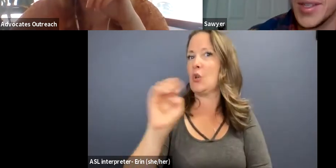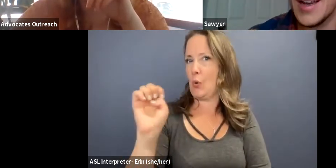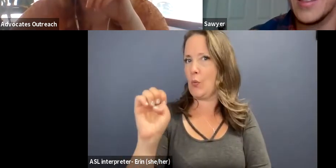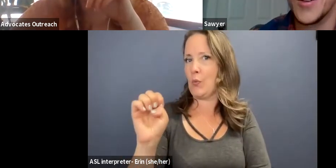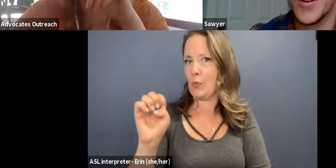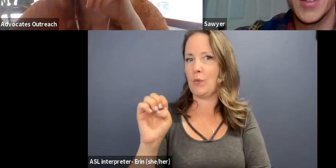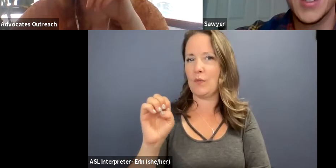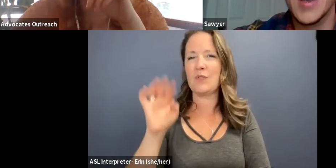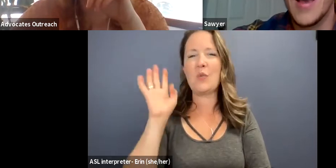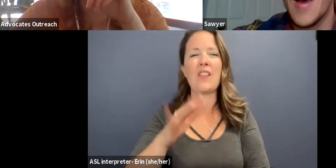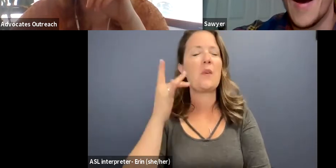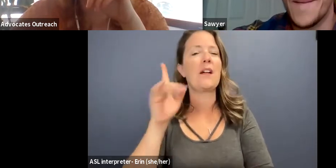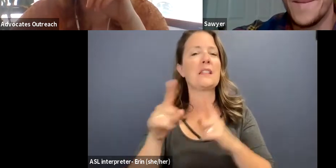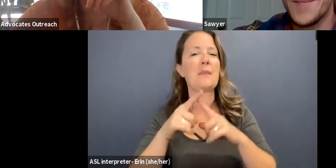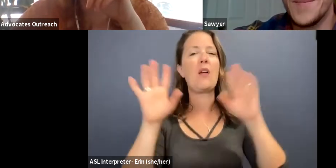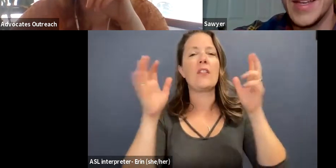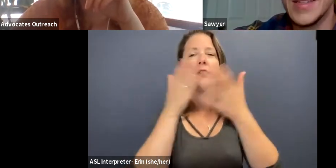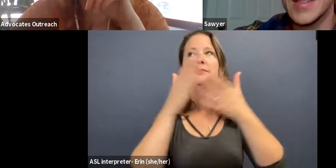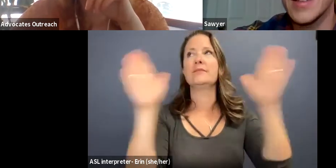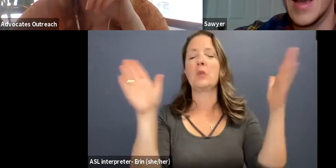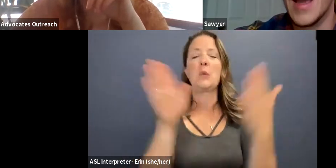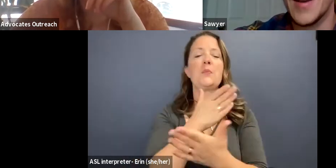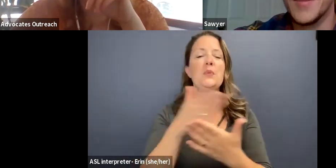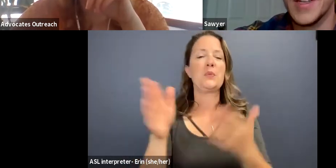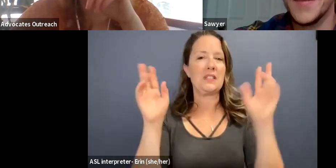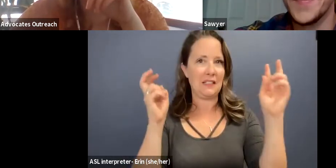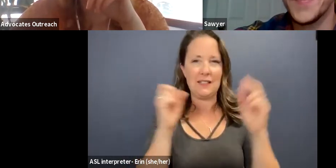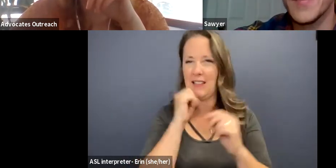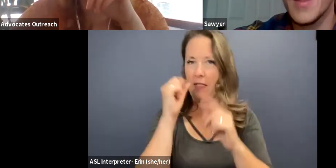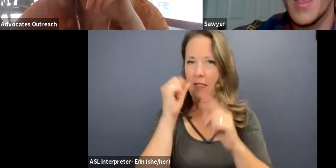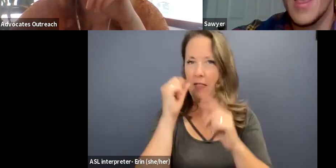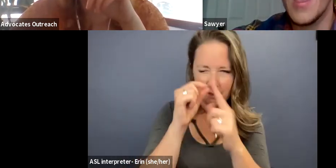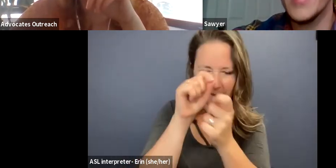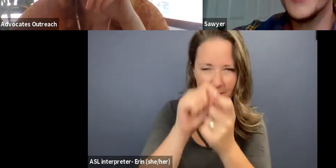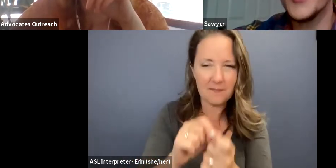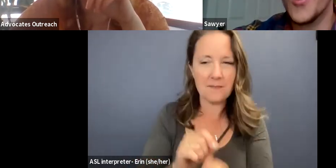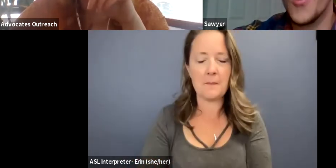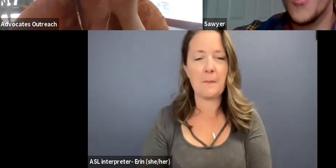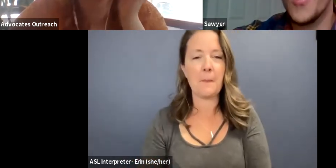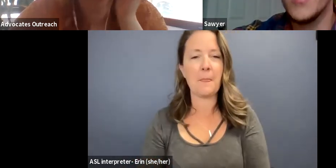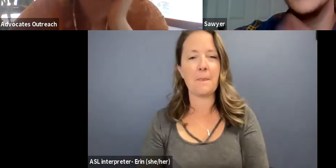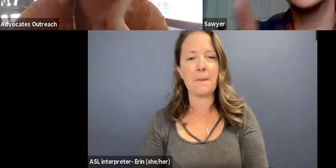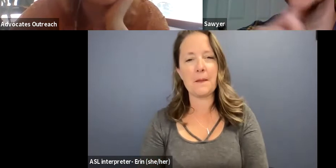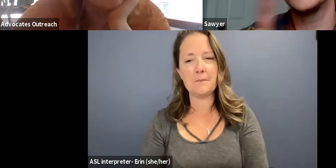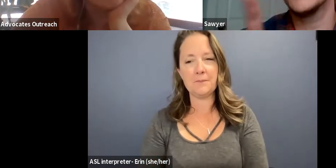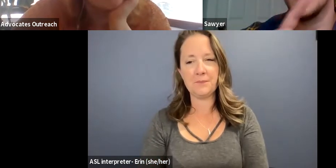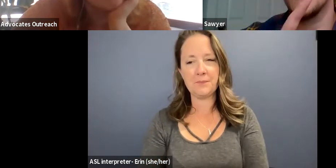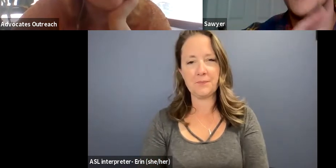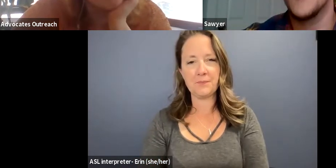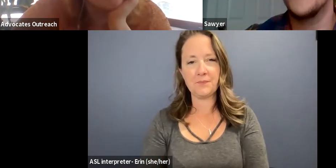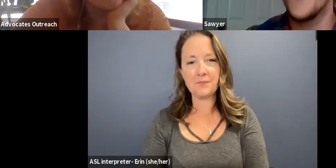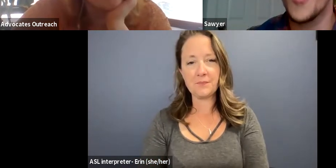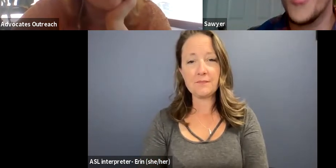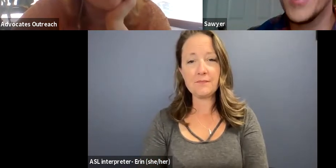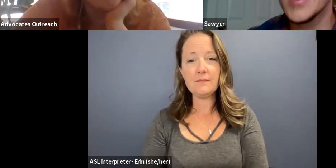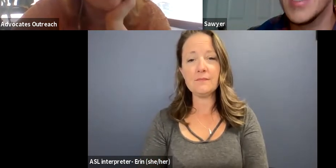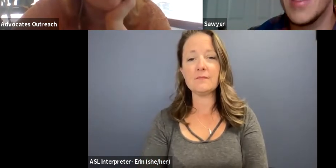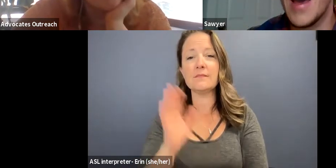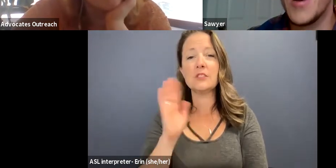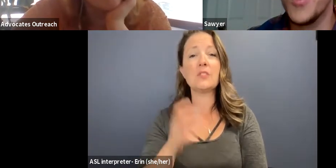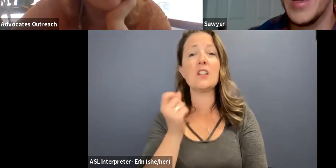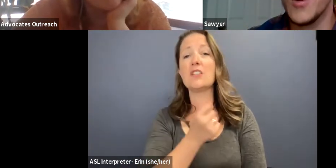So this has to do with the idea of like it can be very easy to get caught up in the words and being like,